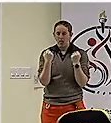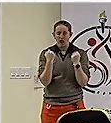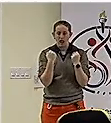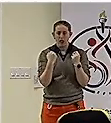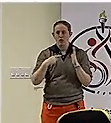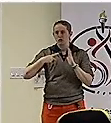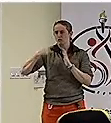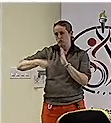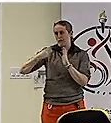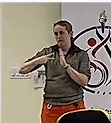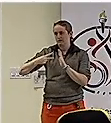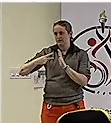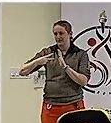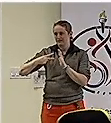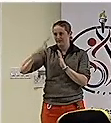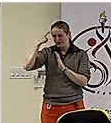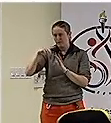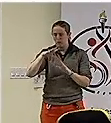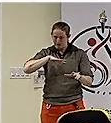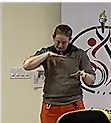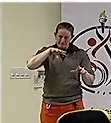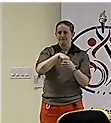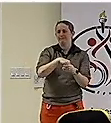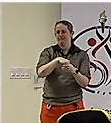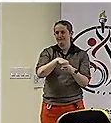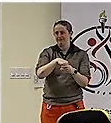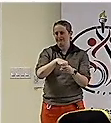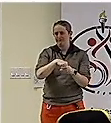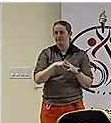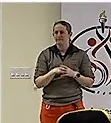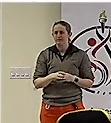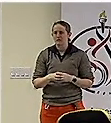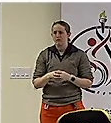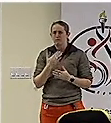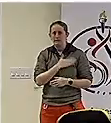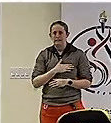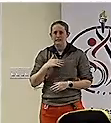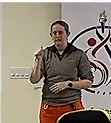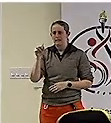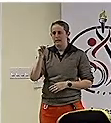to the quality. I invite Annette Hill to come forward and accept her award.